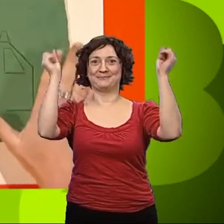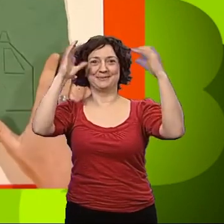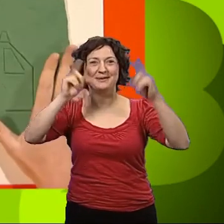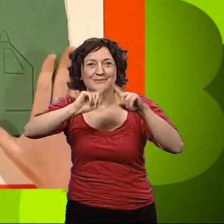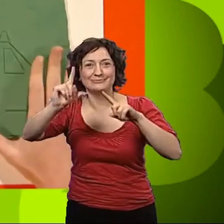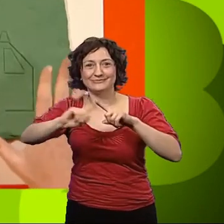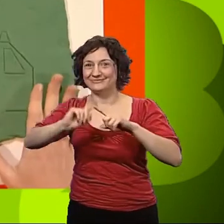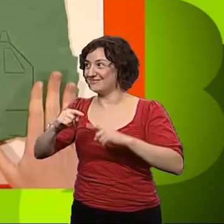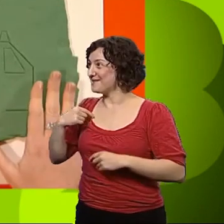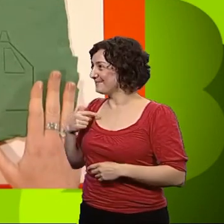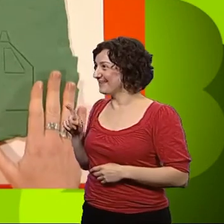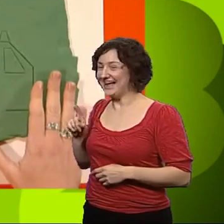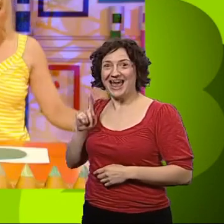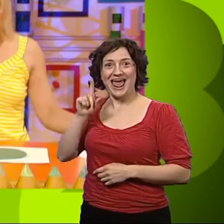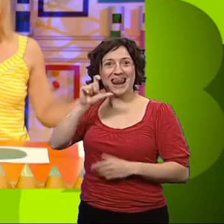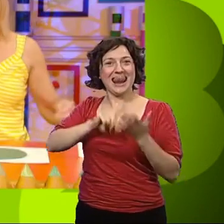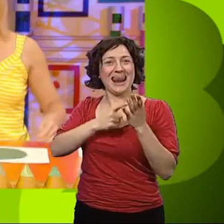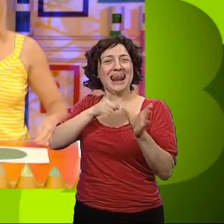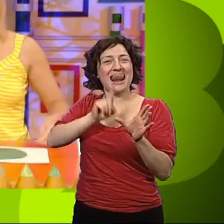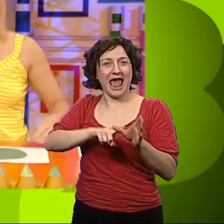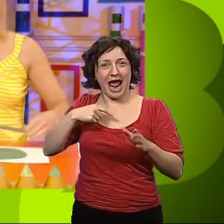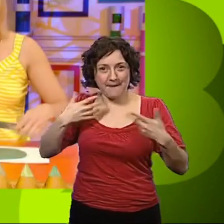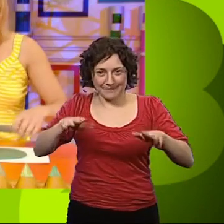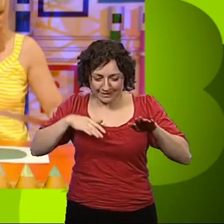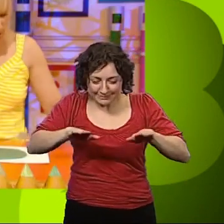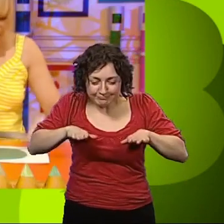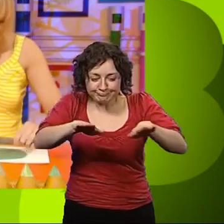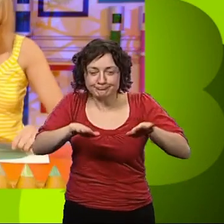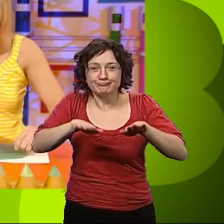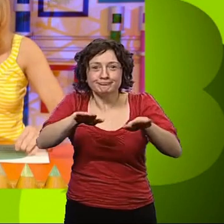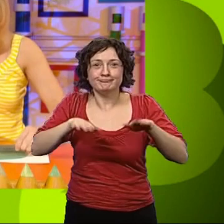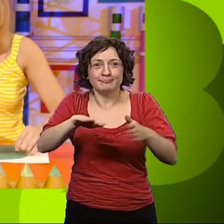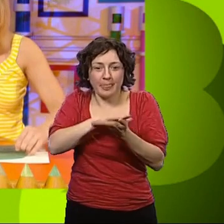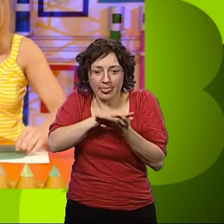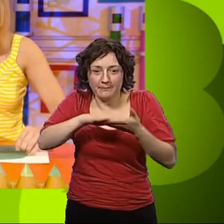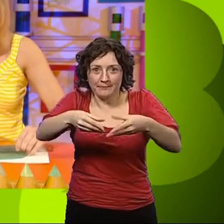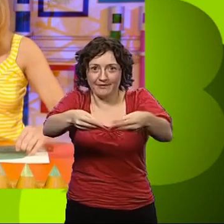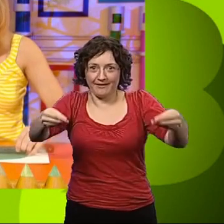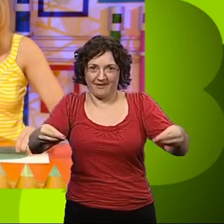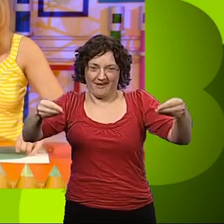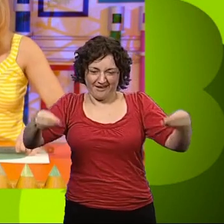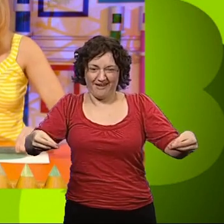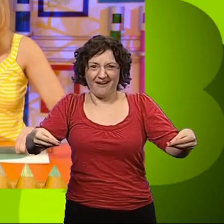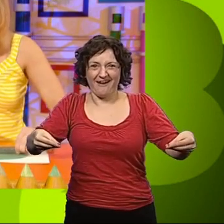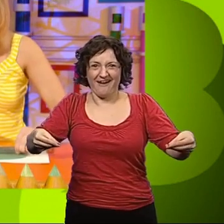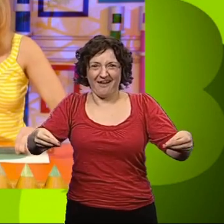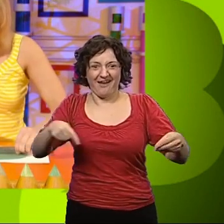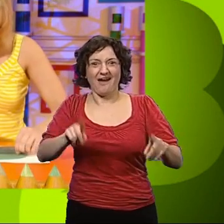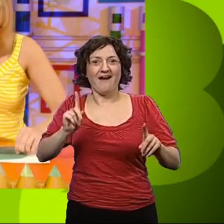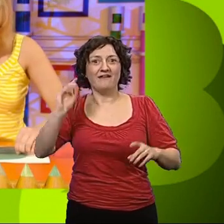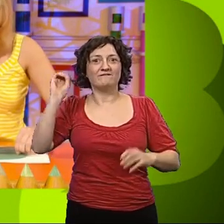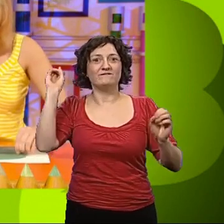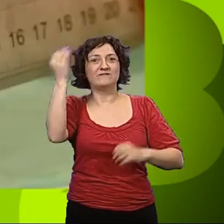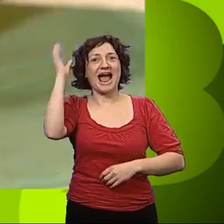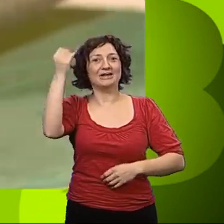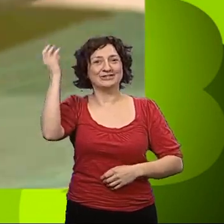out modelling clay, and I've just been using a ruler to do that. In fact, I'm just going to add the ladder at the top there. Now the